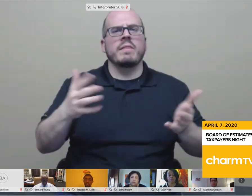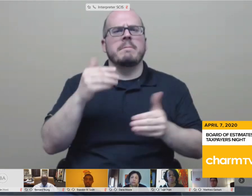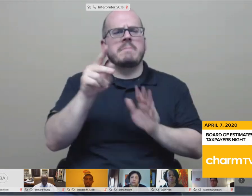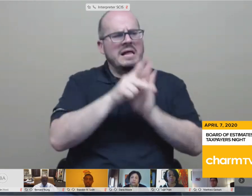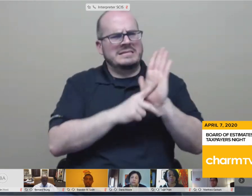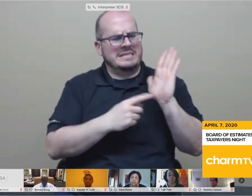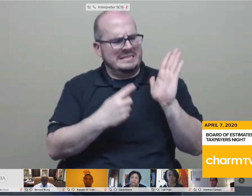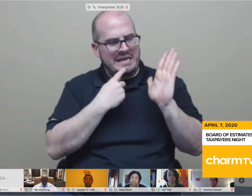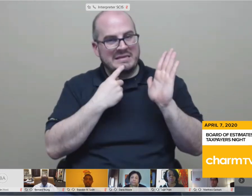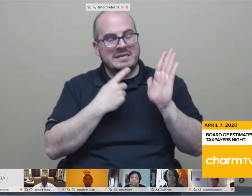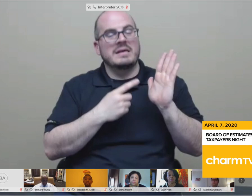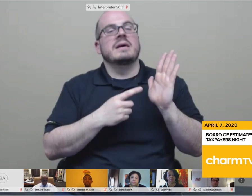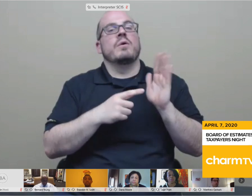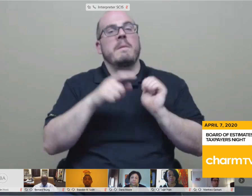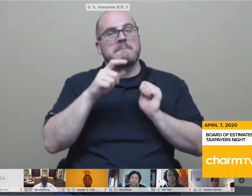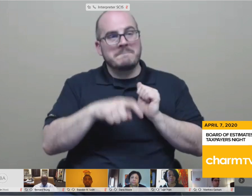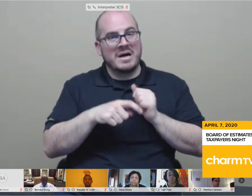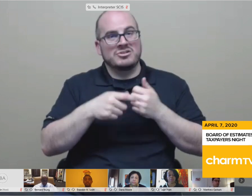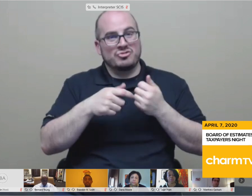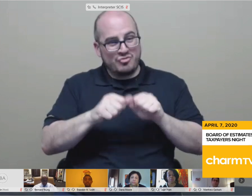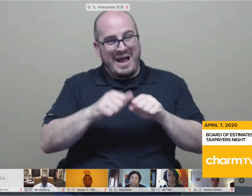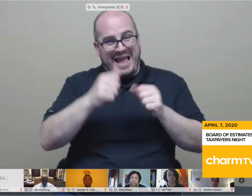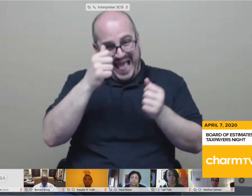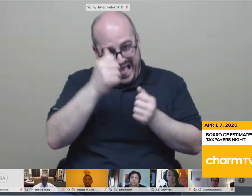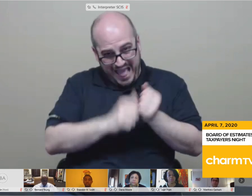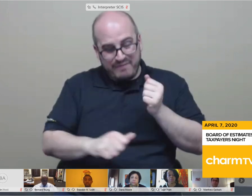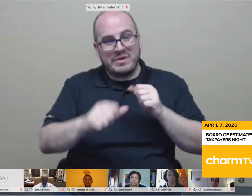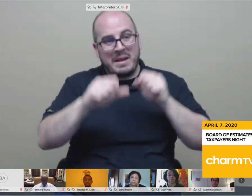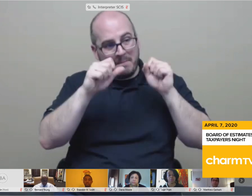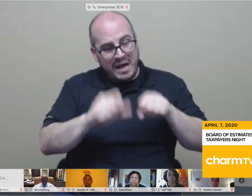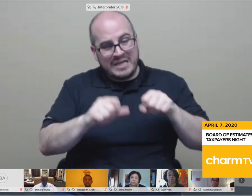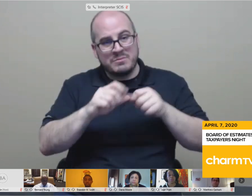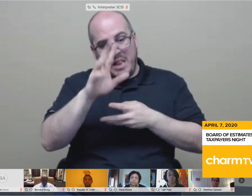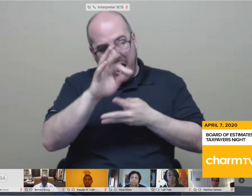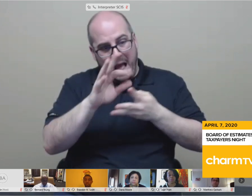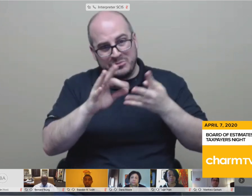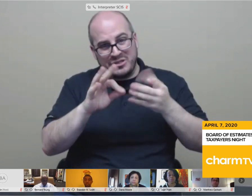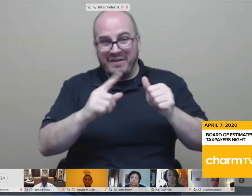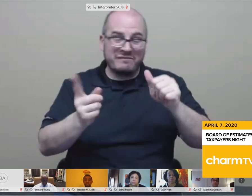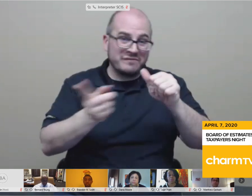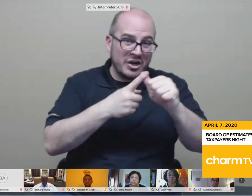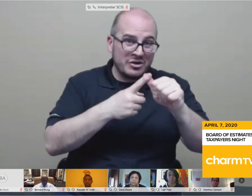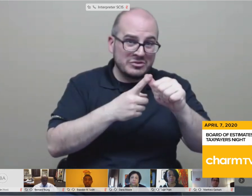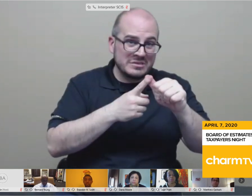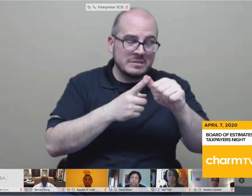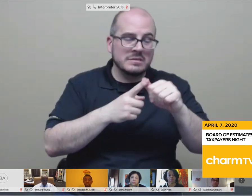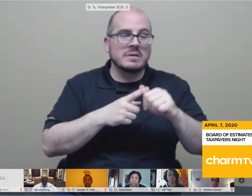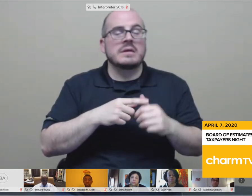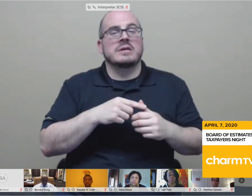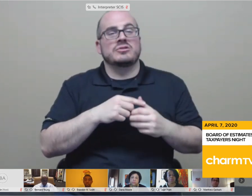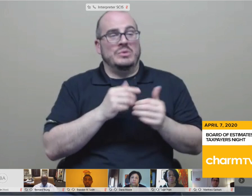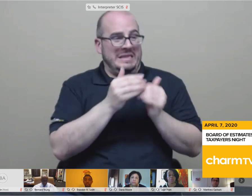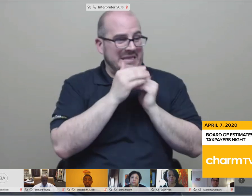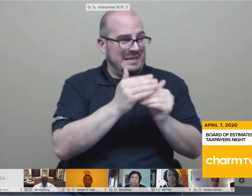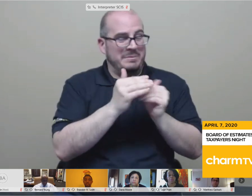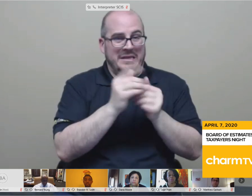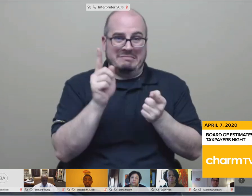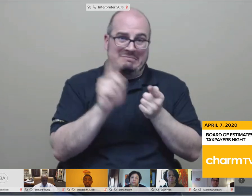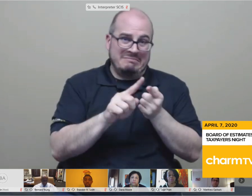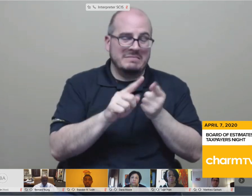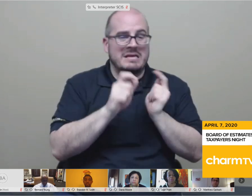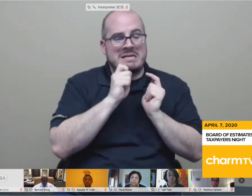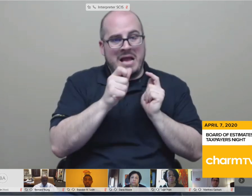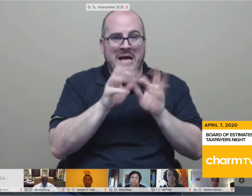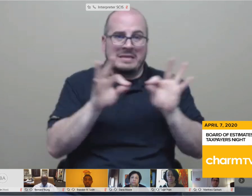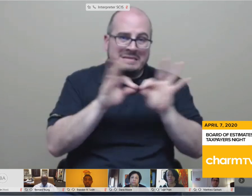we've taken every reasonable means to hold off on non-essential spending, that we can use that fund at the